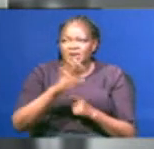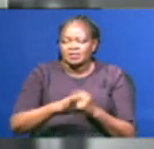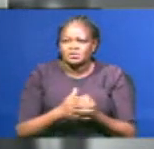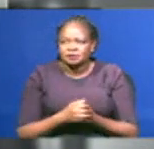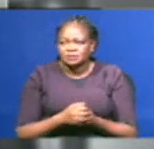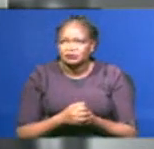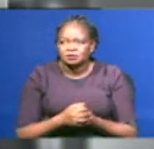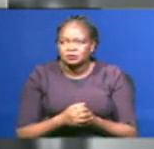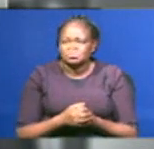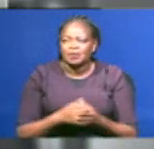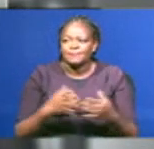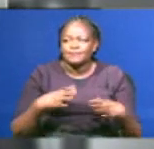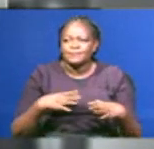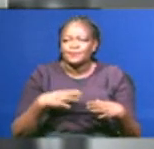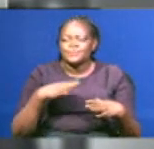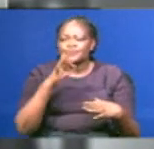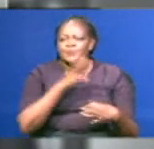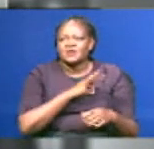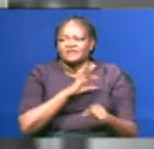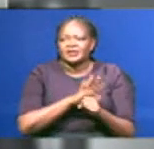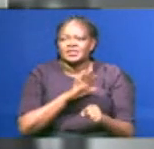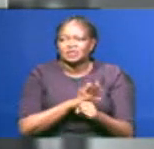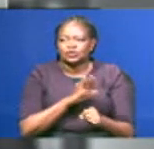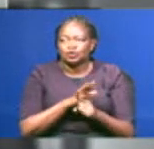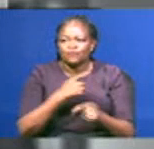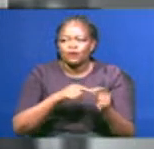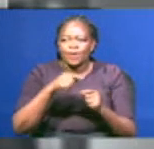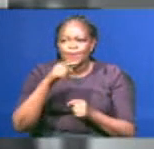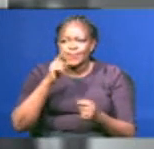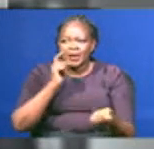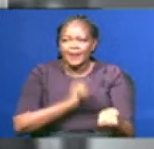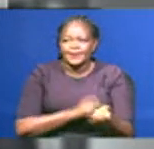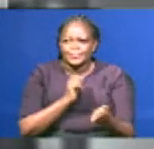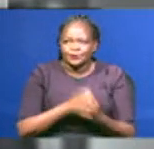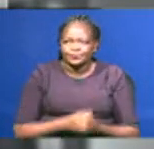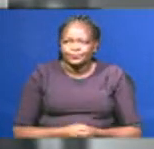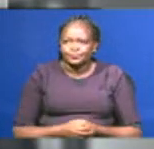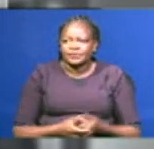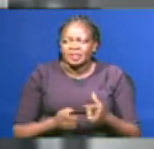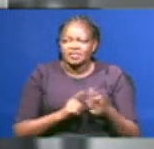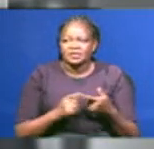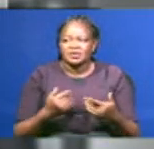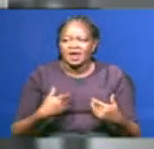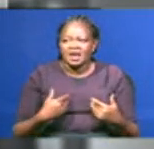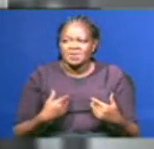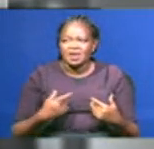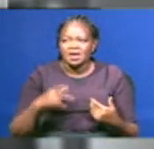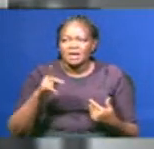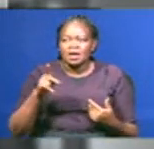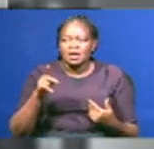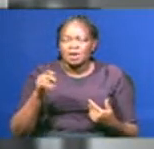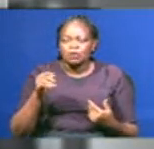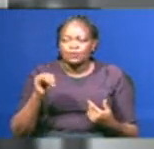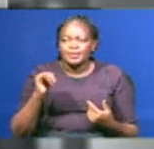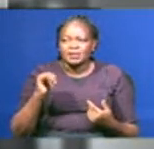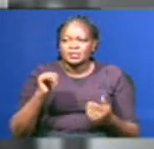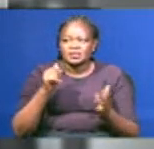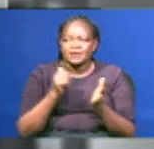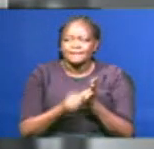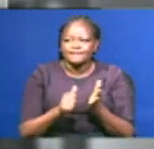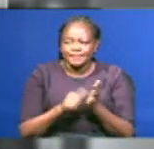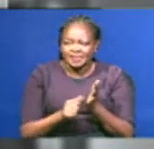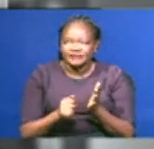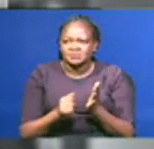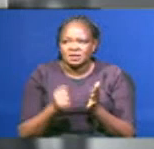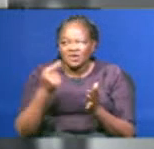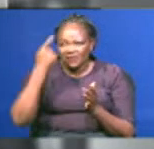greatly benefiting the people of Embu. Another project was development of the Katumani maize variety for the